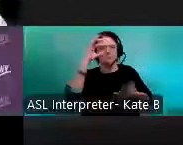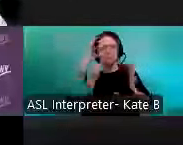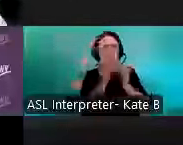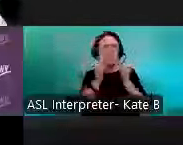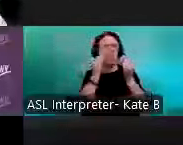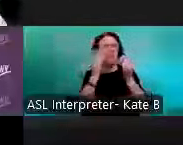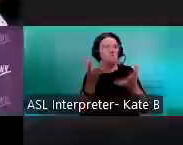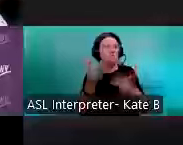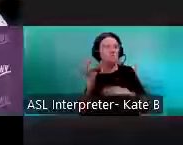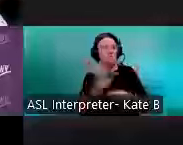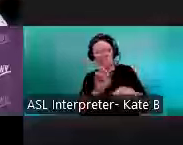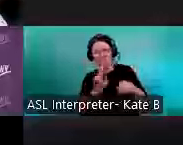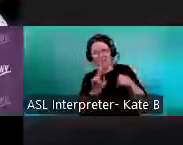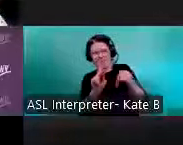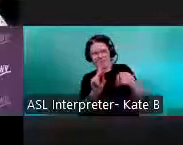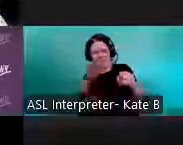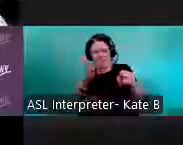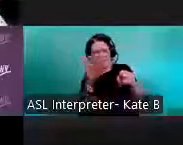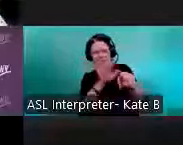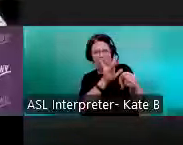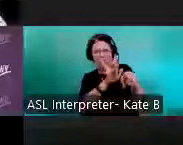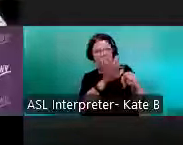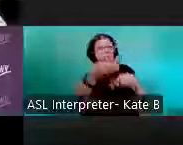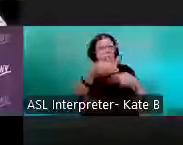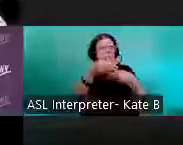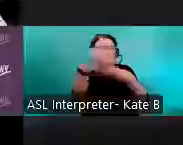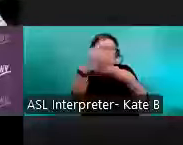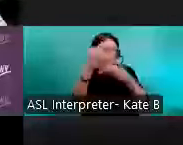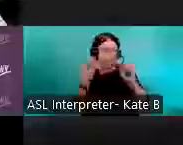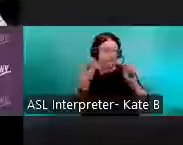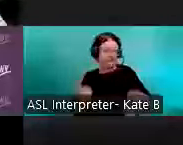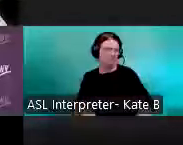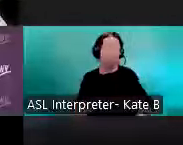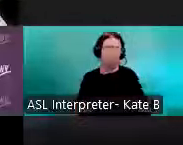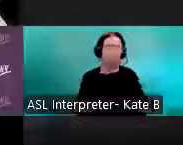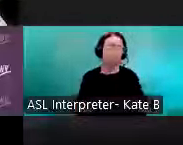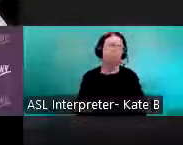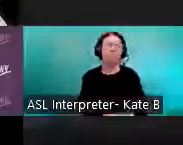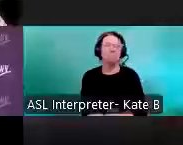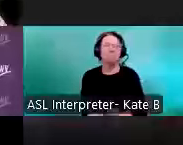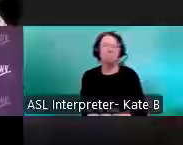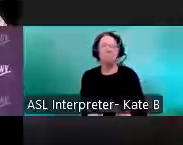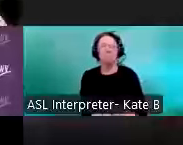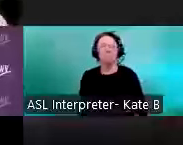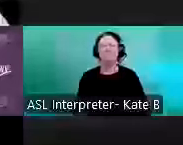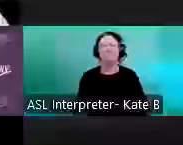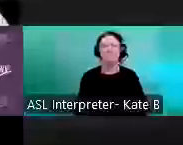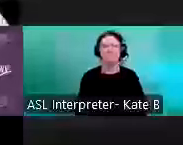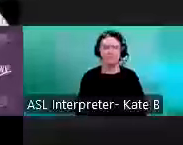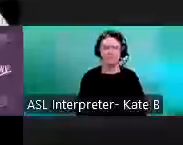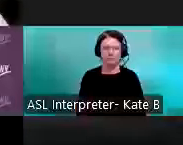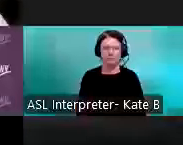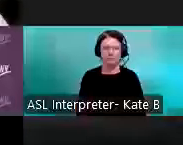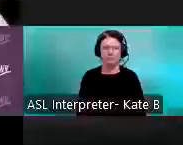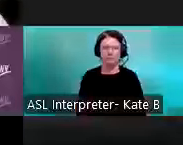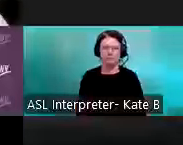being a election observer linked on the slide here, which will be available after today's webinar. Next